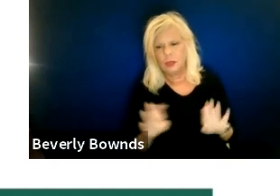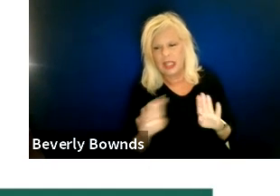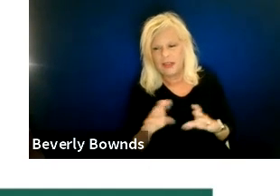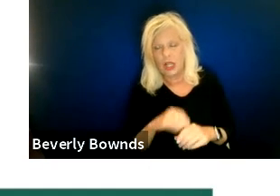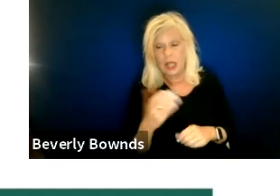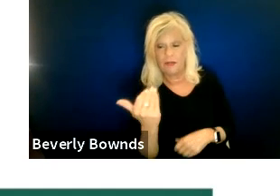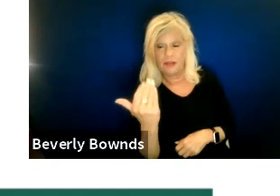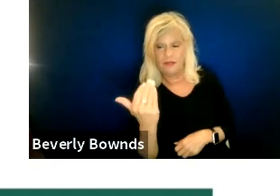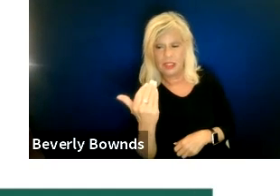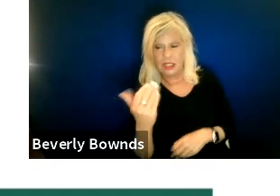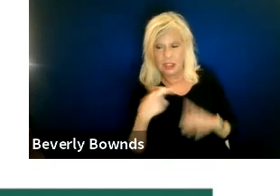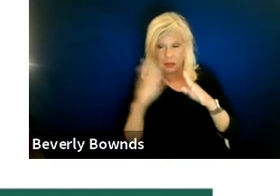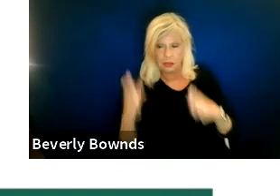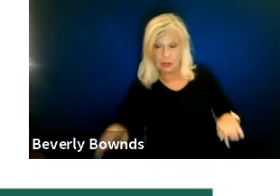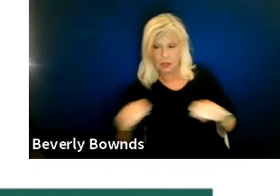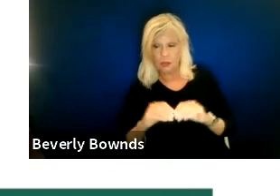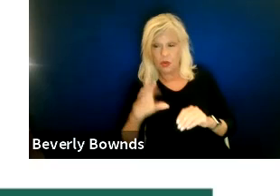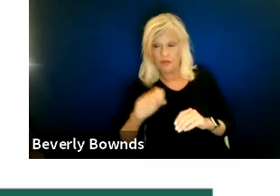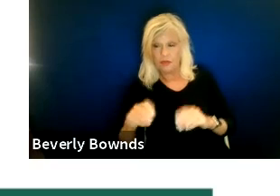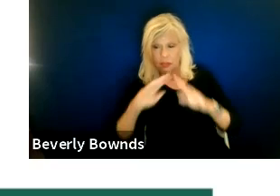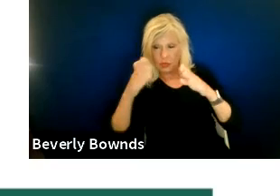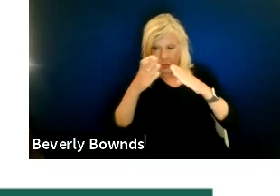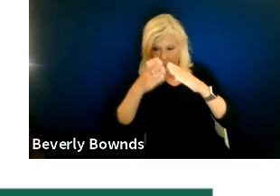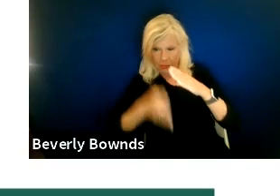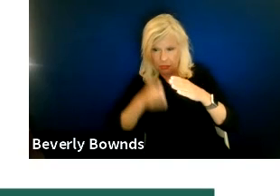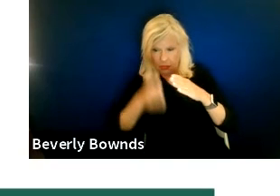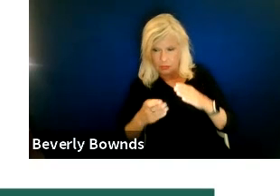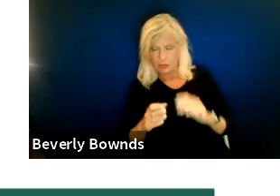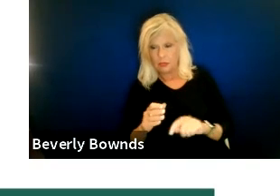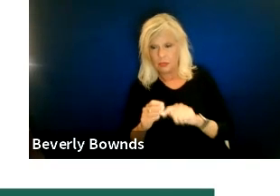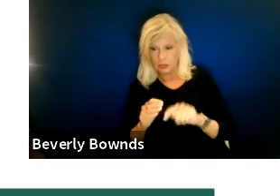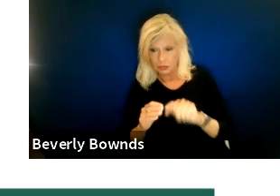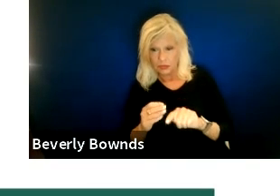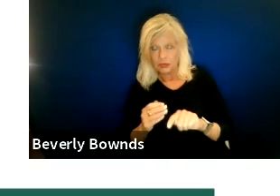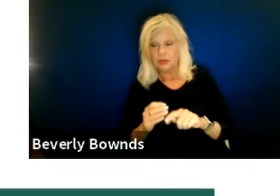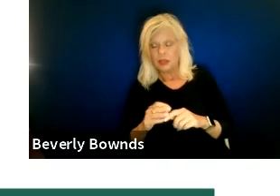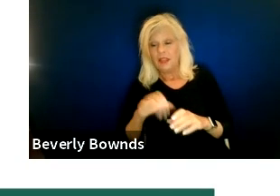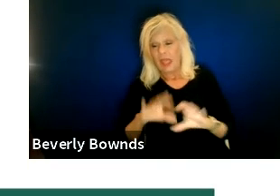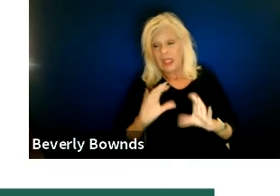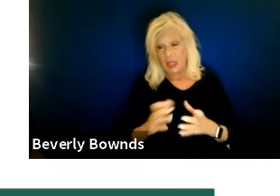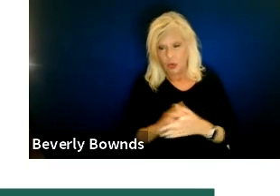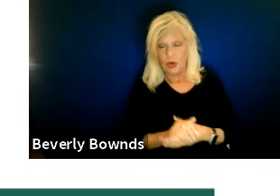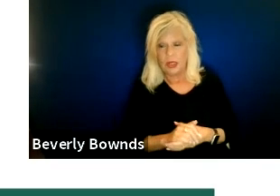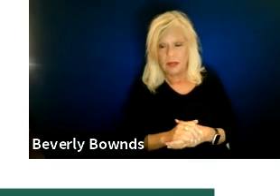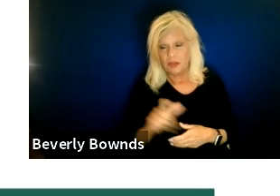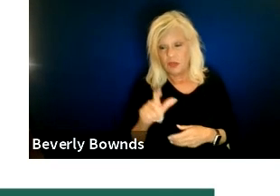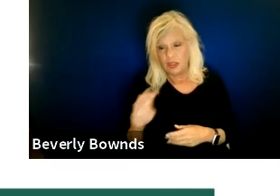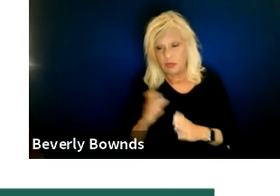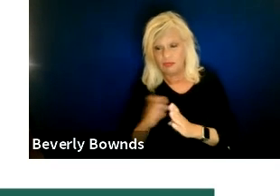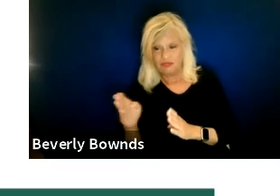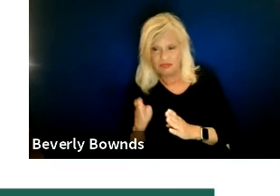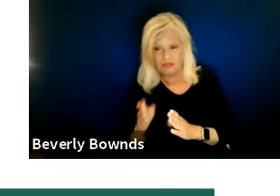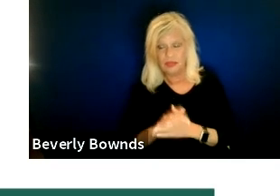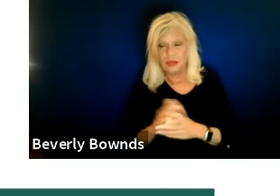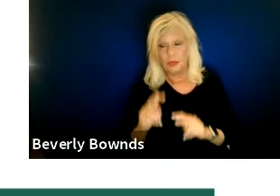15, more than 50% are in that, in that category. And so we'll be